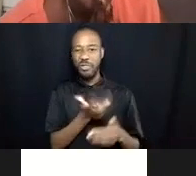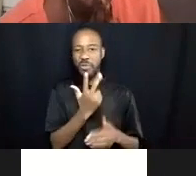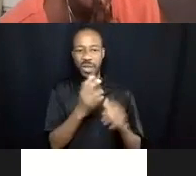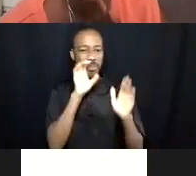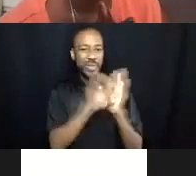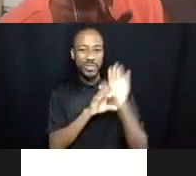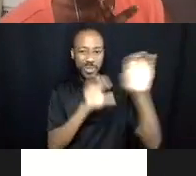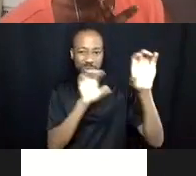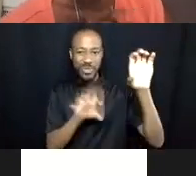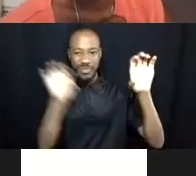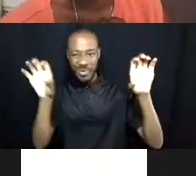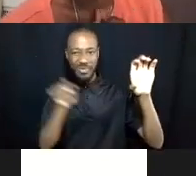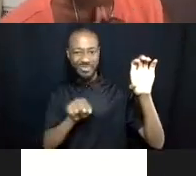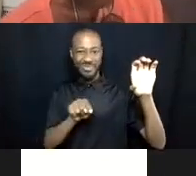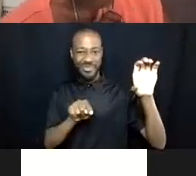for YY.